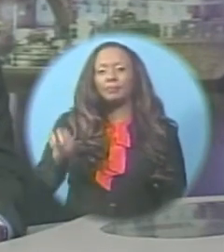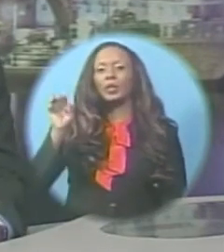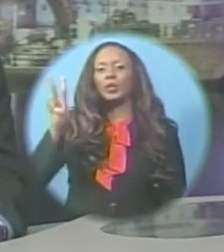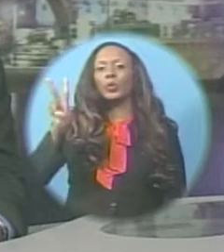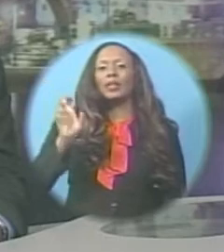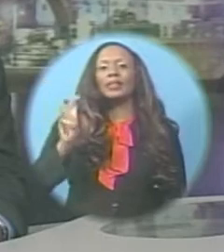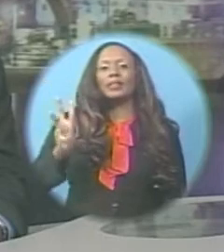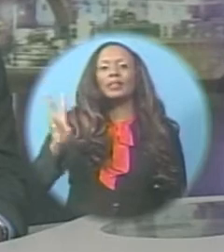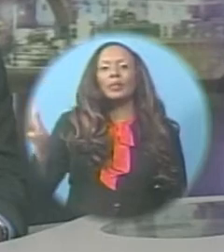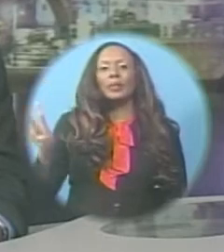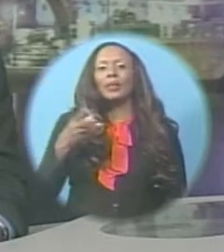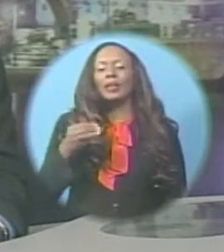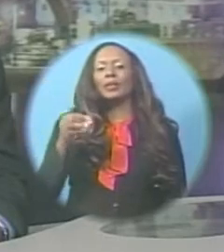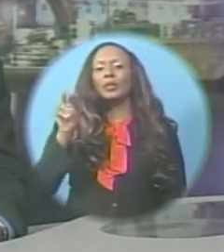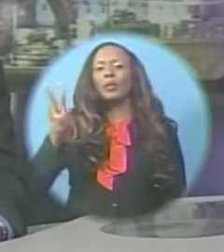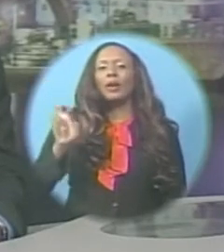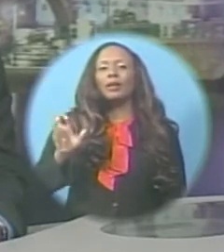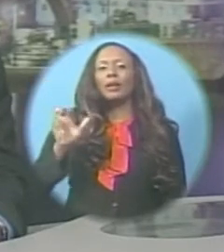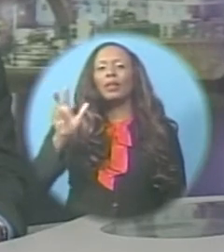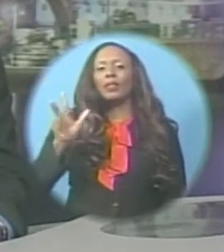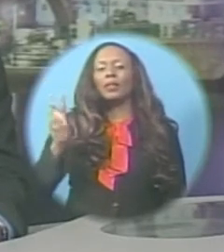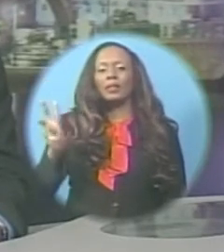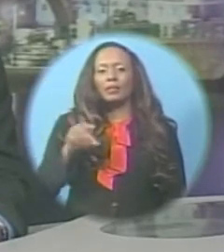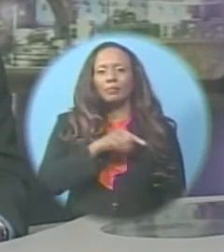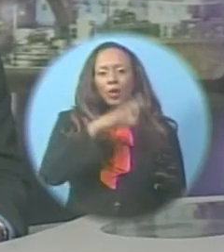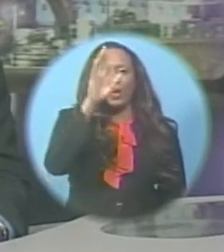and 236. India winning by